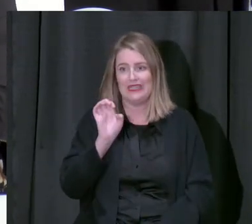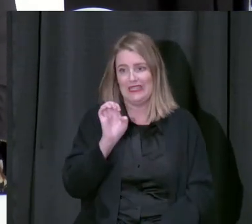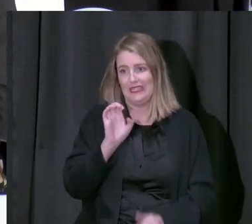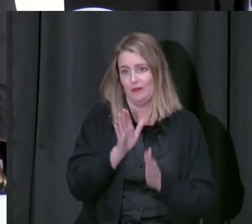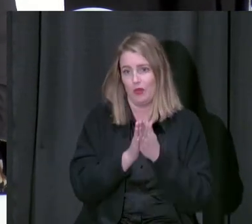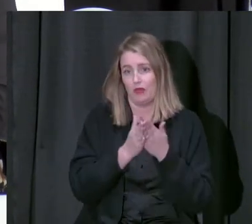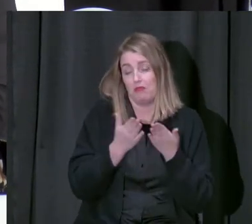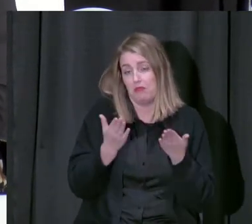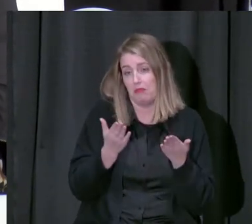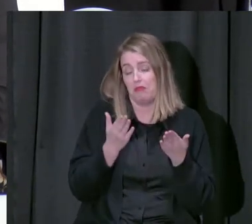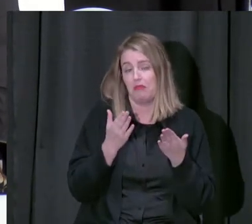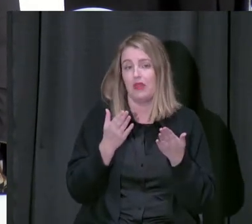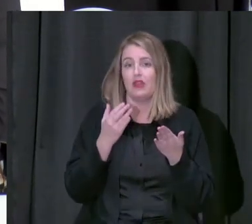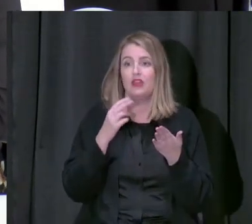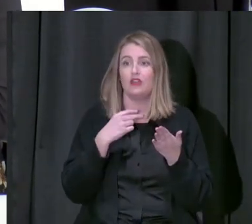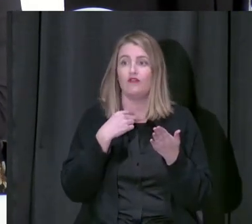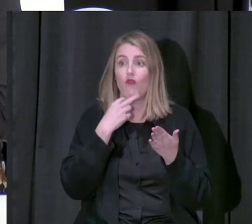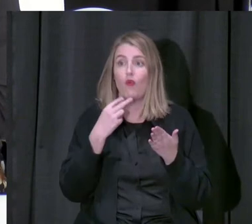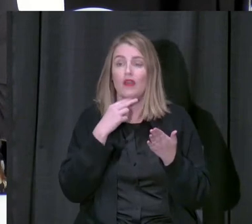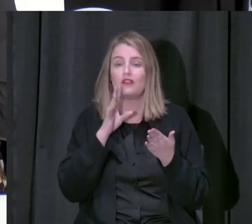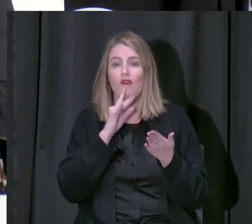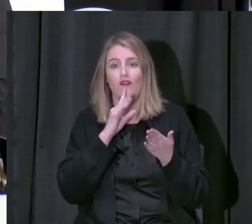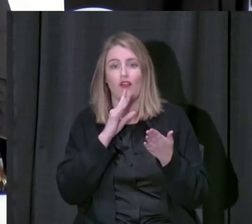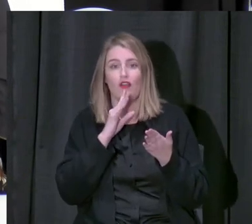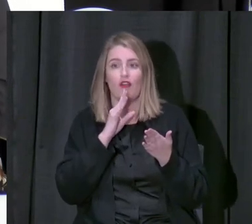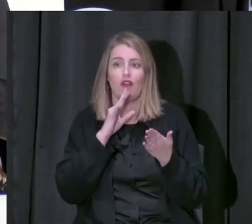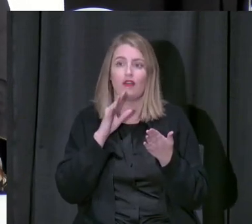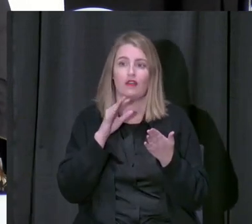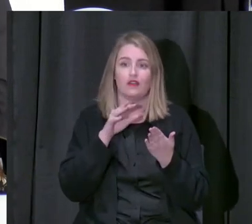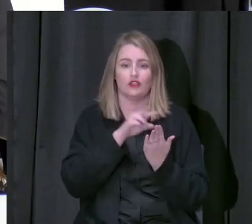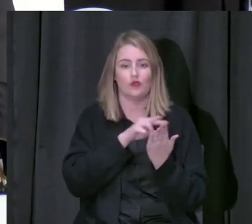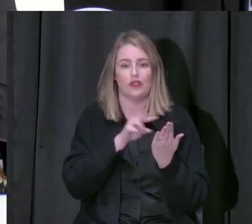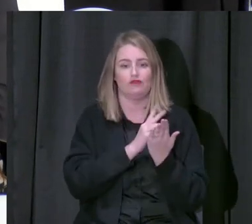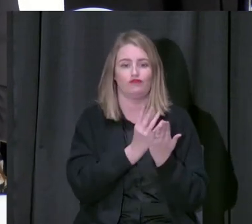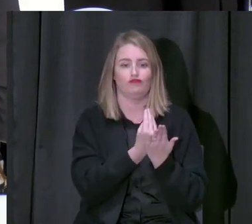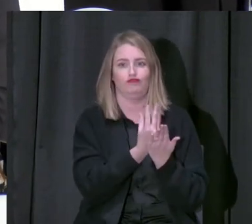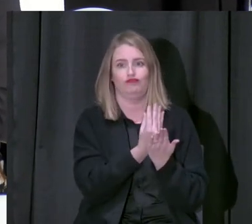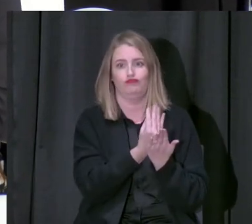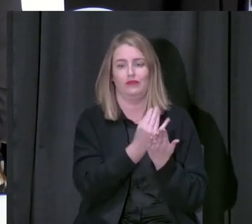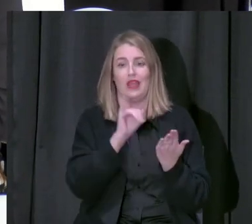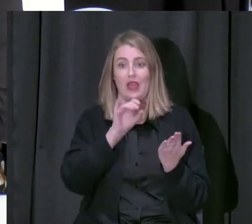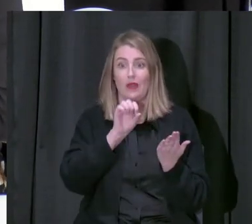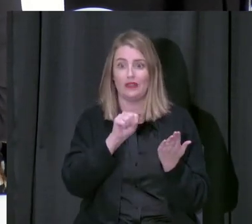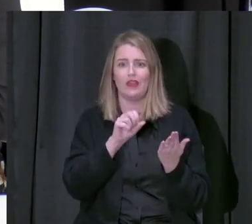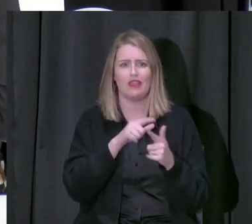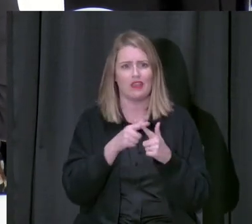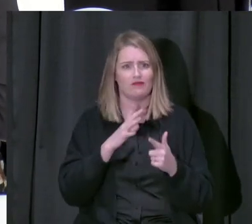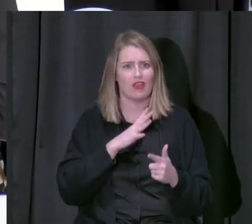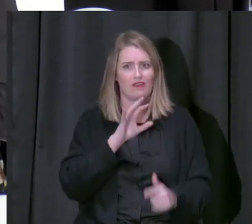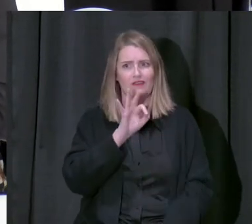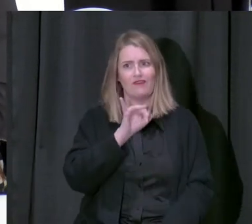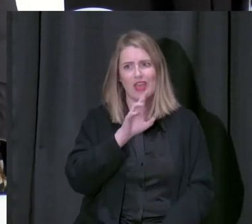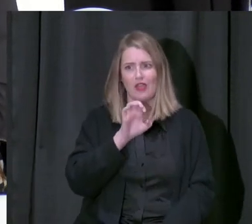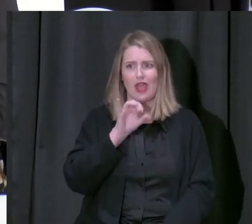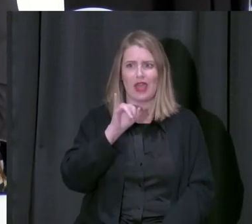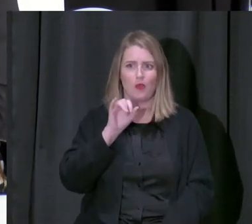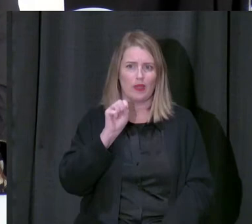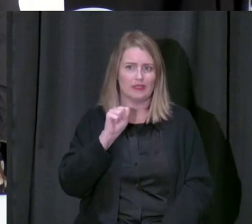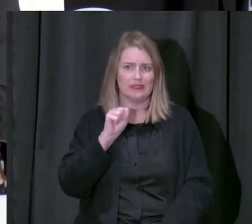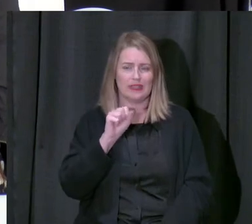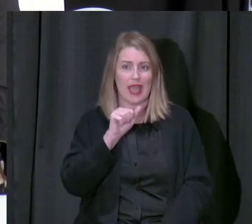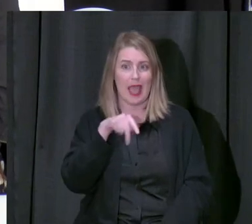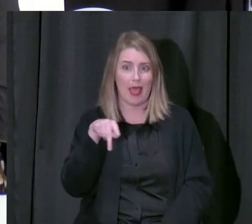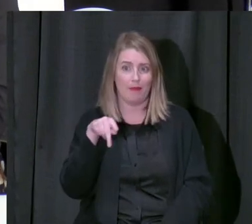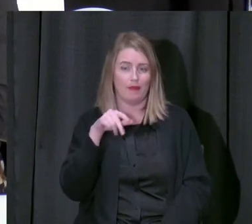So if you're used to the VoiceOver screen reader on iOS, you know, use the Kindle for iOS app rather than, you